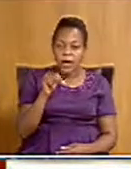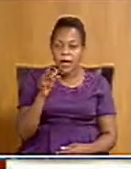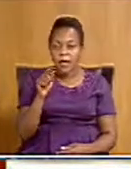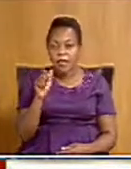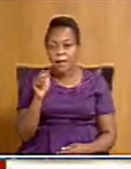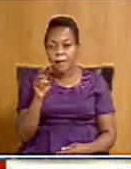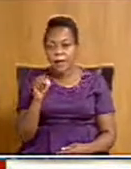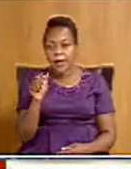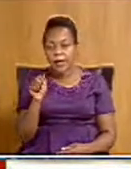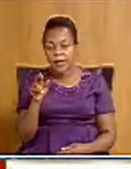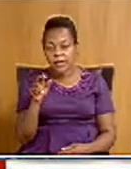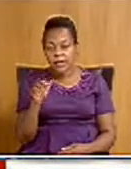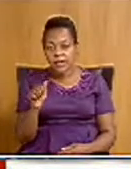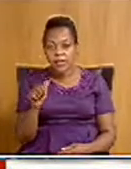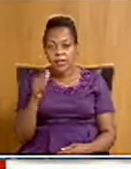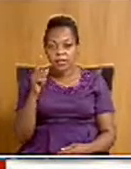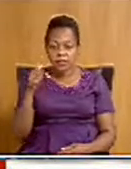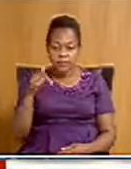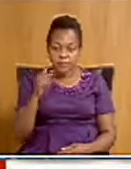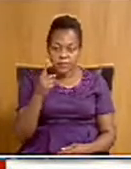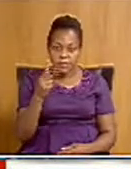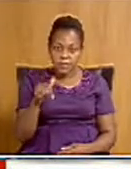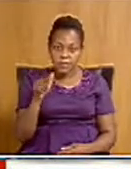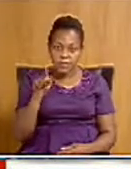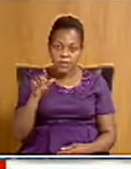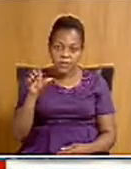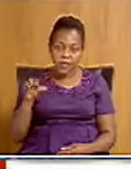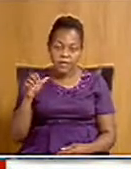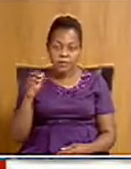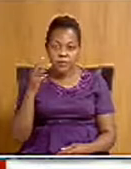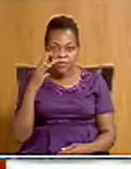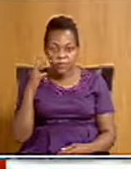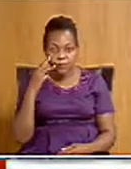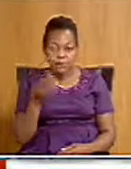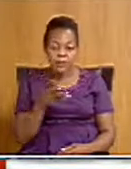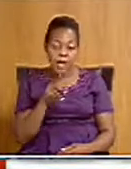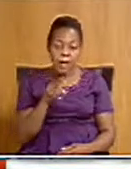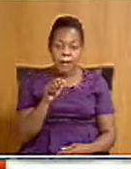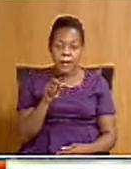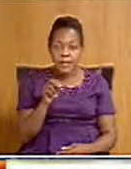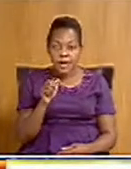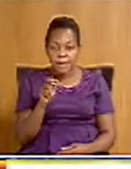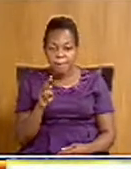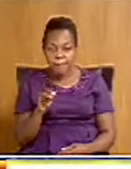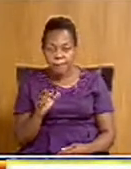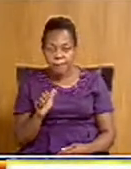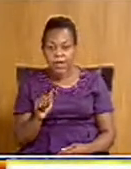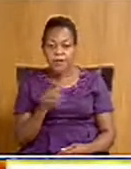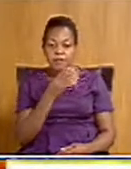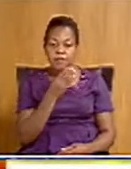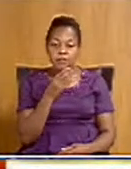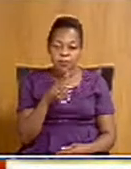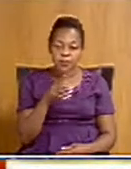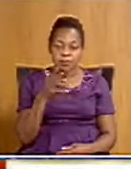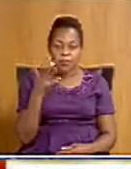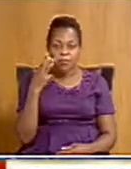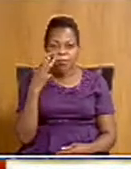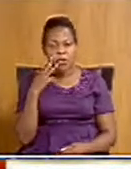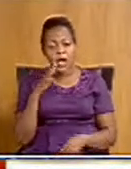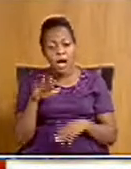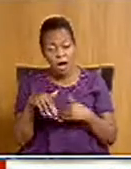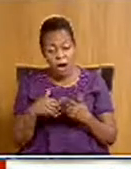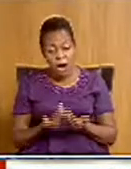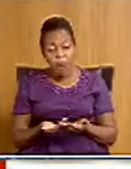million, Costa Rica, 5 million, Panama, 4.3 million, etc. How will these enterprise,